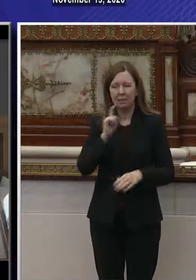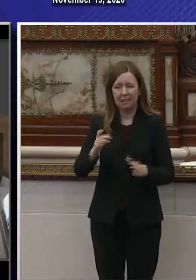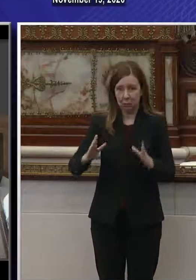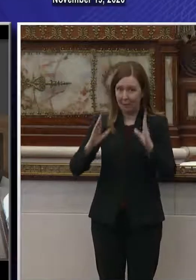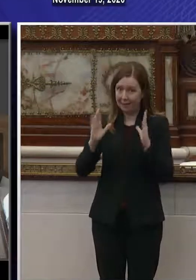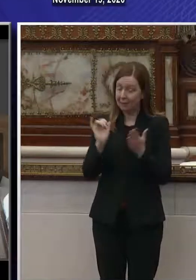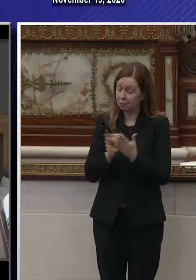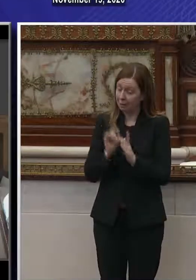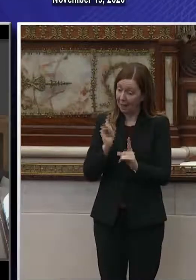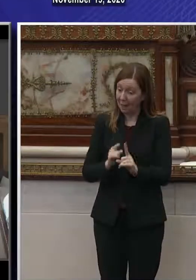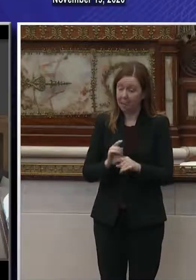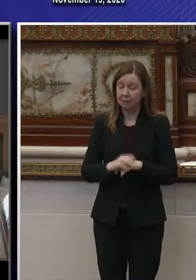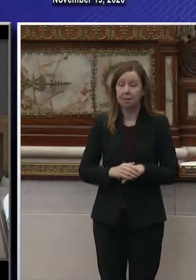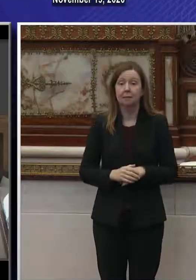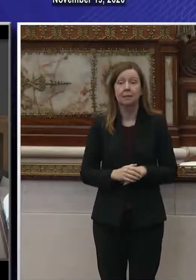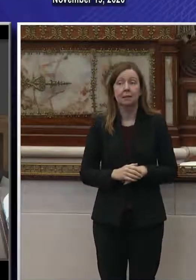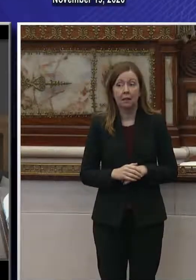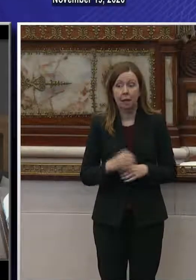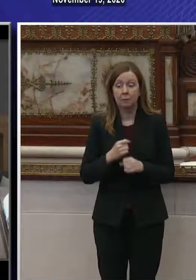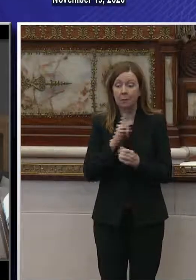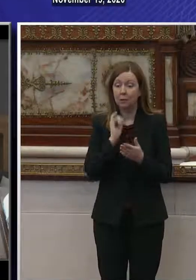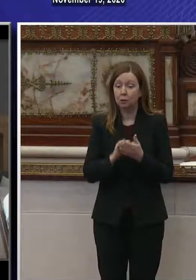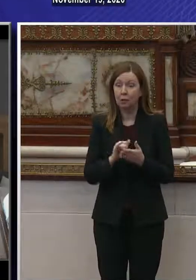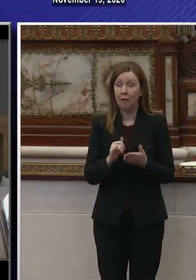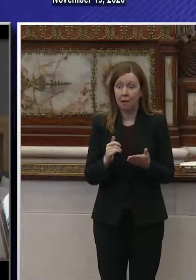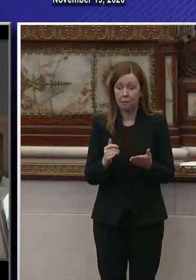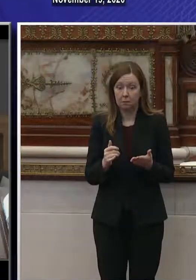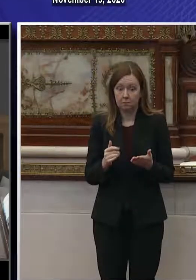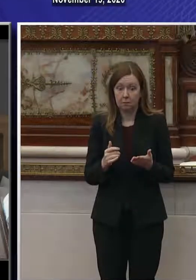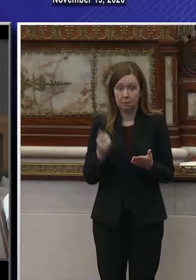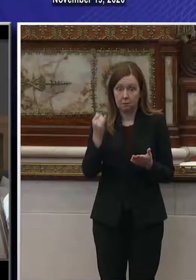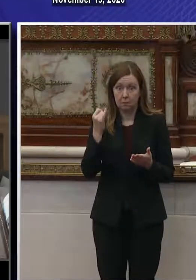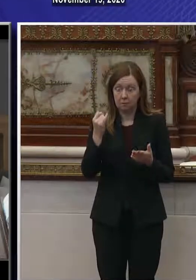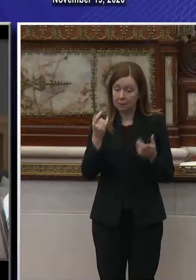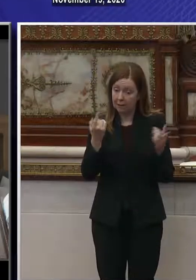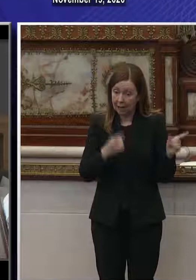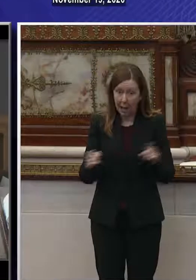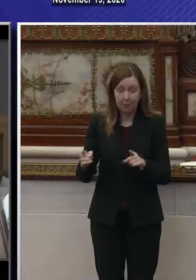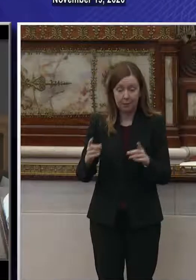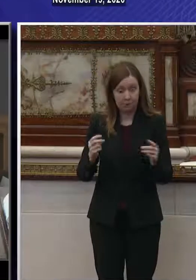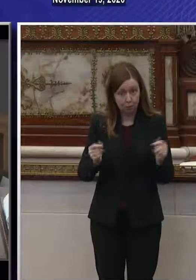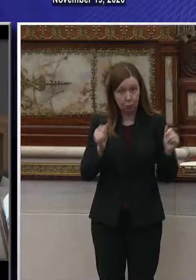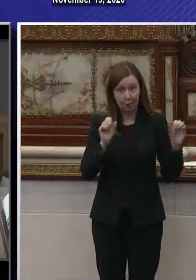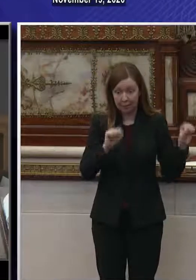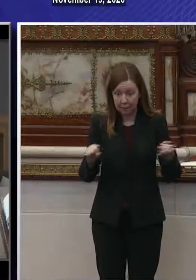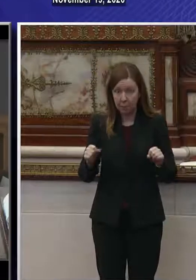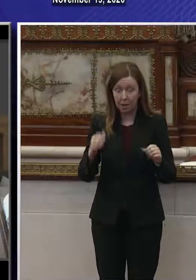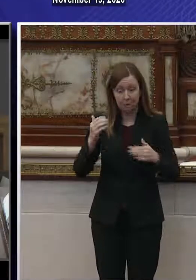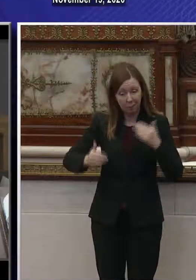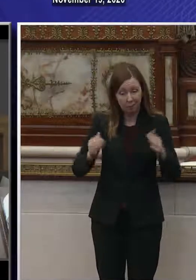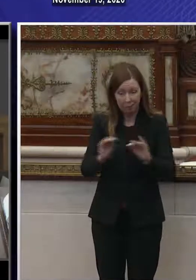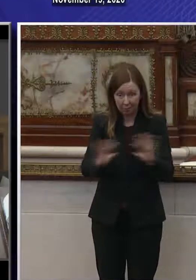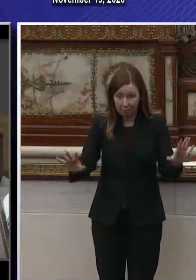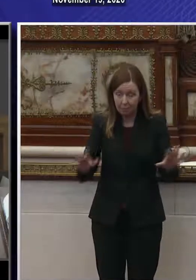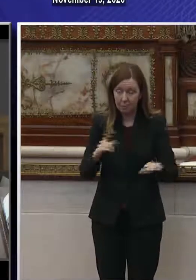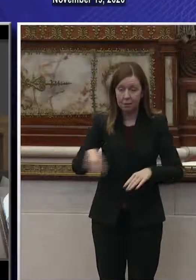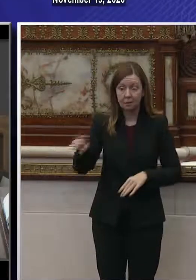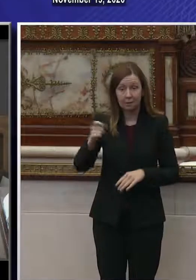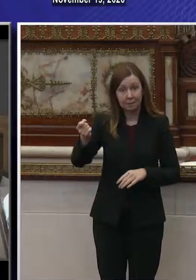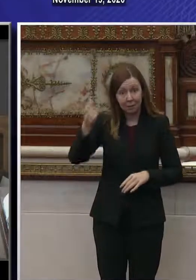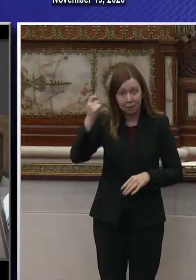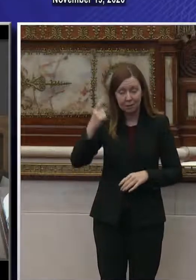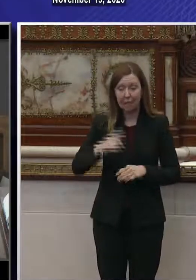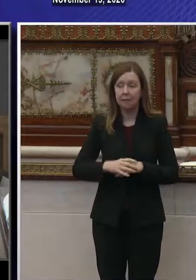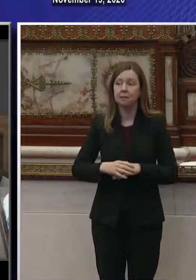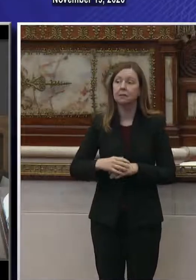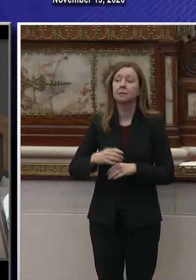make sure that, that this happens as quickly as possible, and that people understand that 2